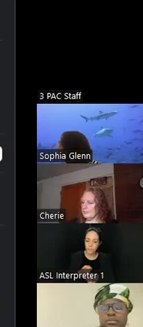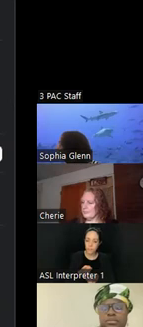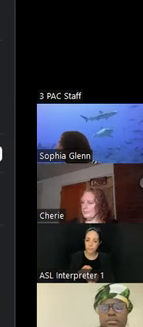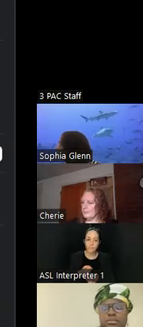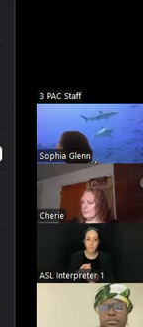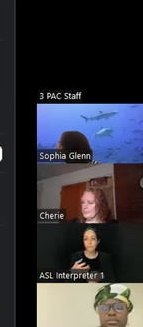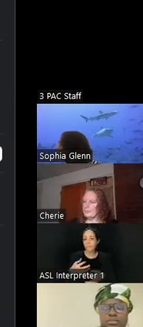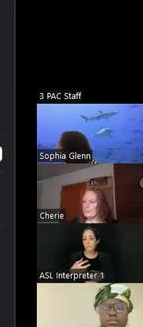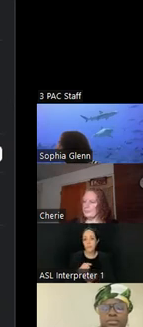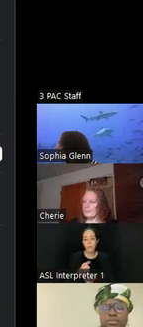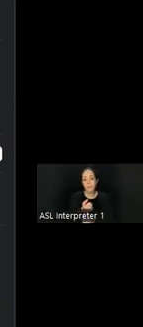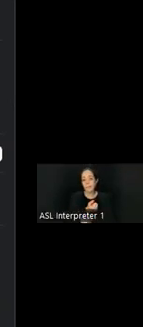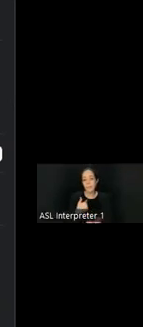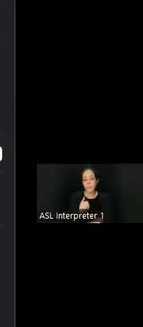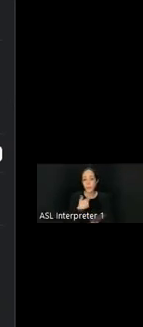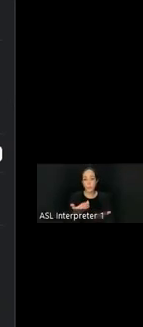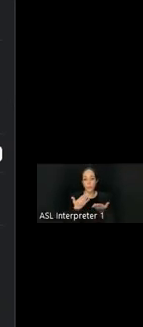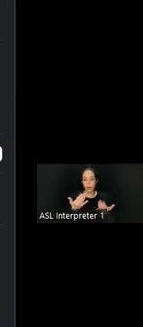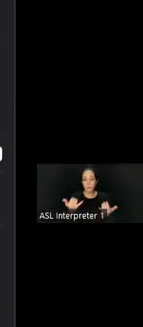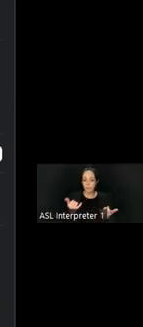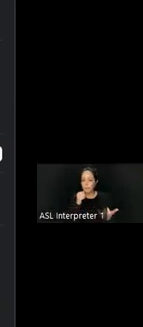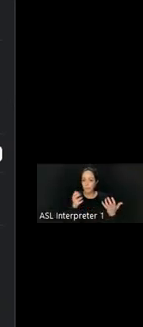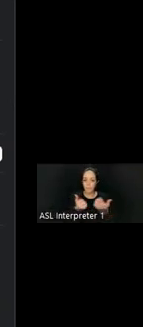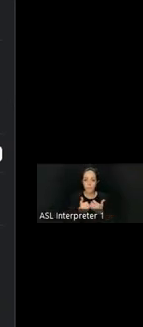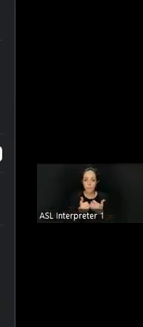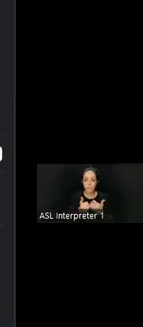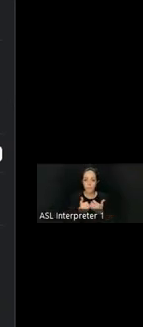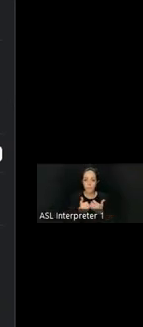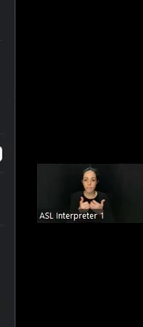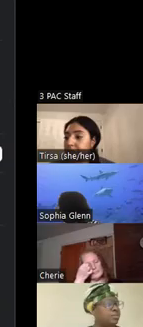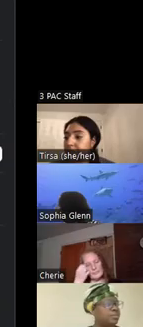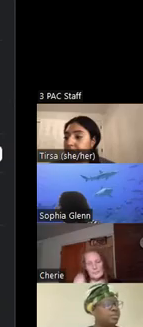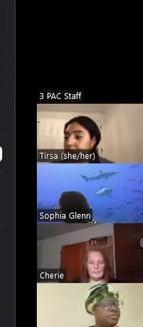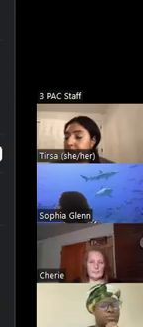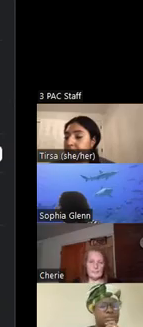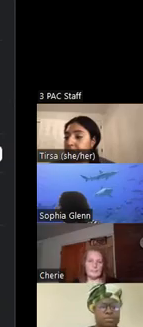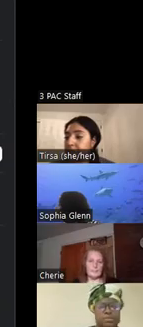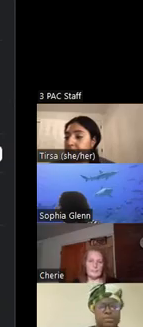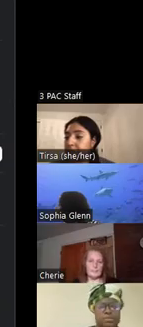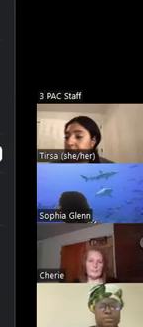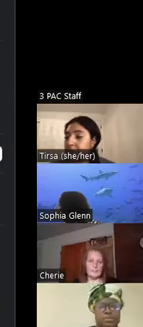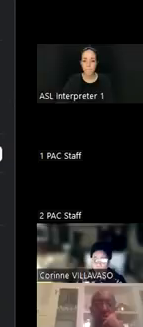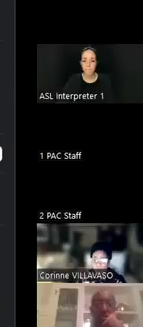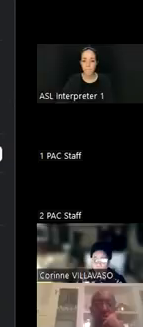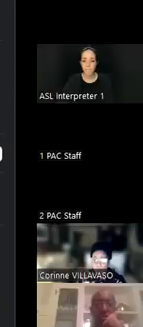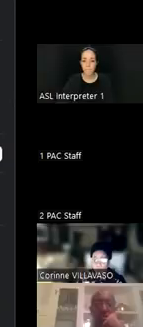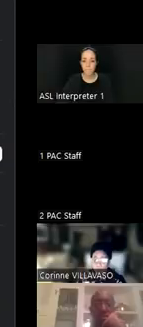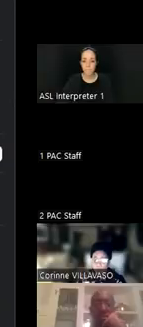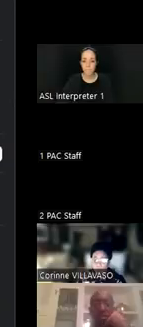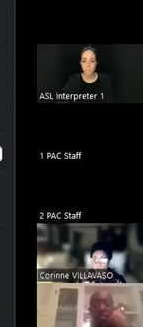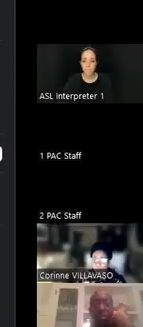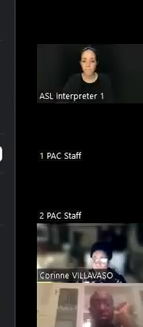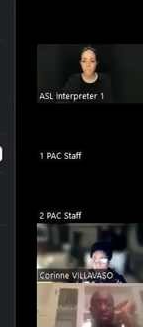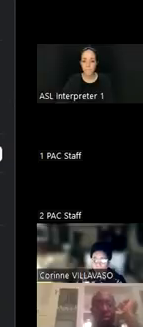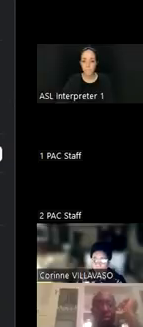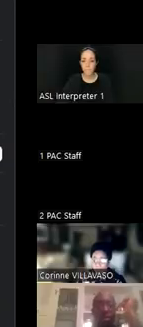summarize any items already brought up today which didn't fit into today's agenda. We'll recap those items here and use them in